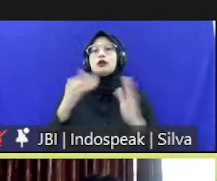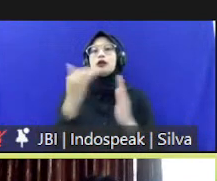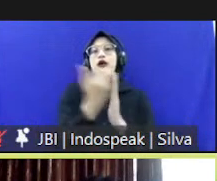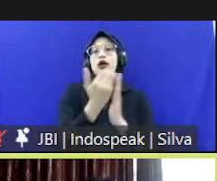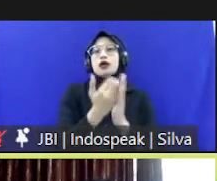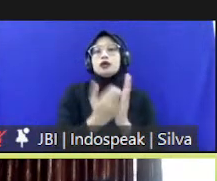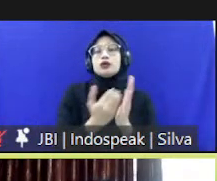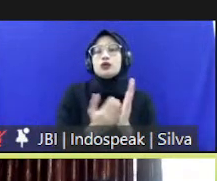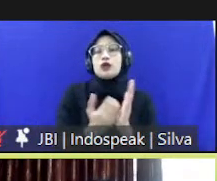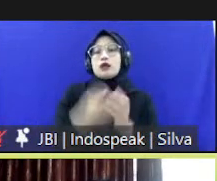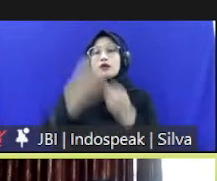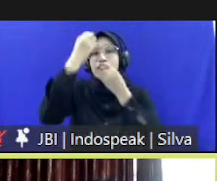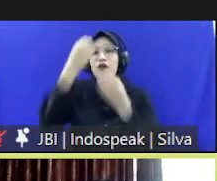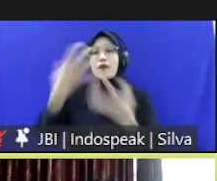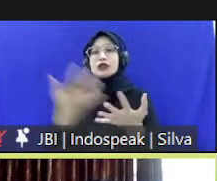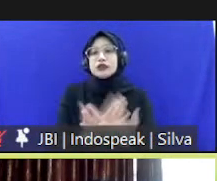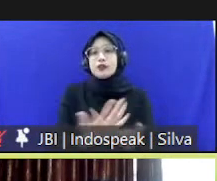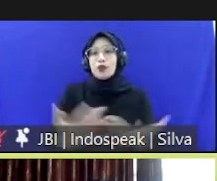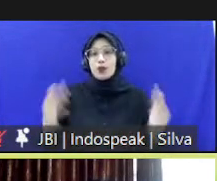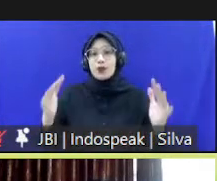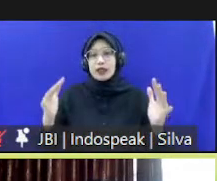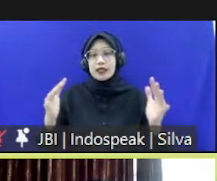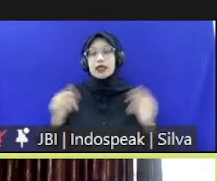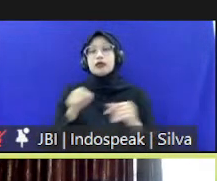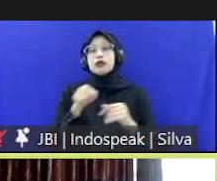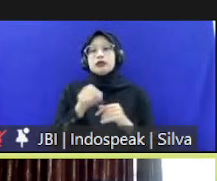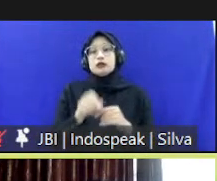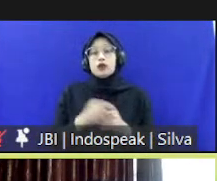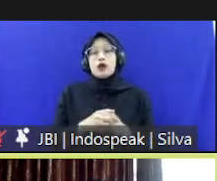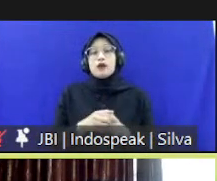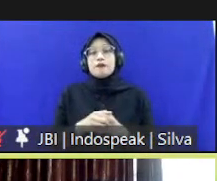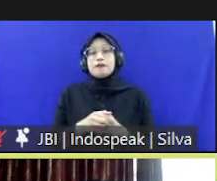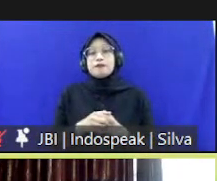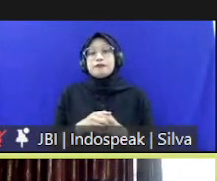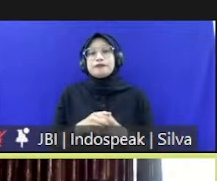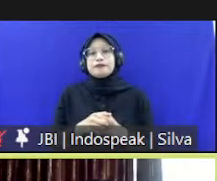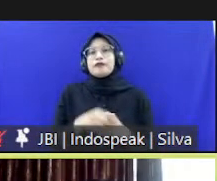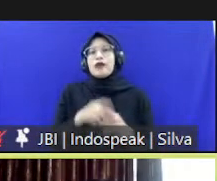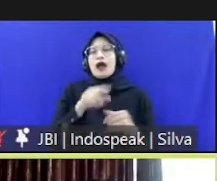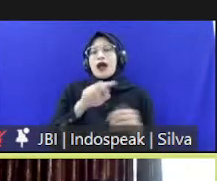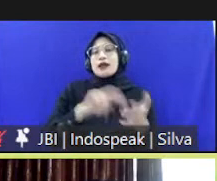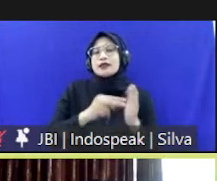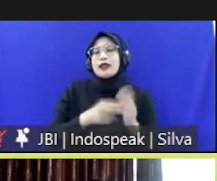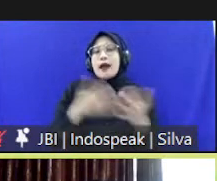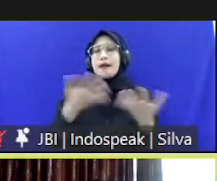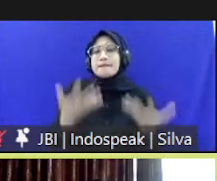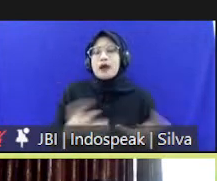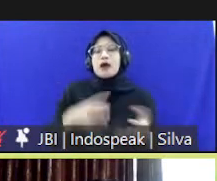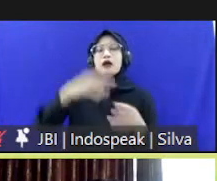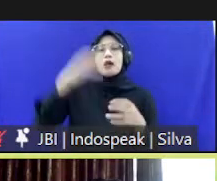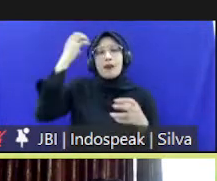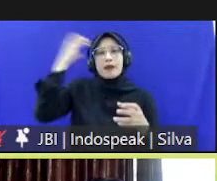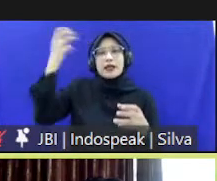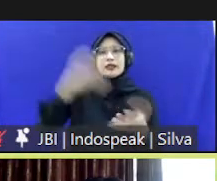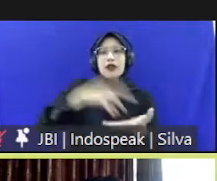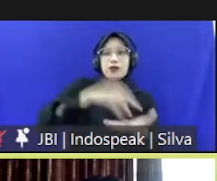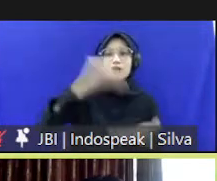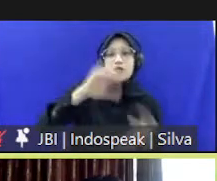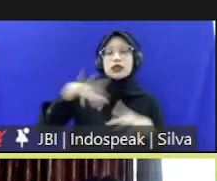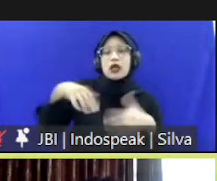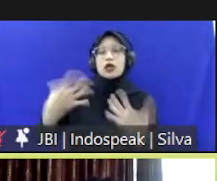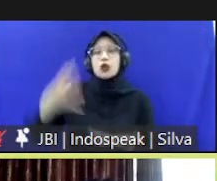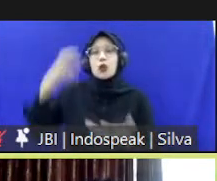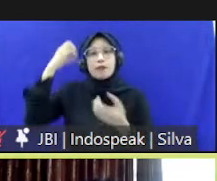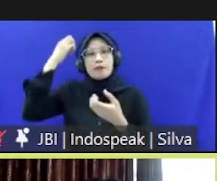open data. It's a mandatory to public entity or the government, central or local government, to release a public